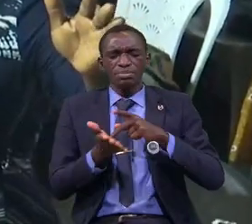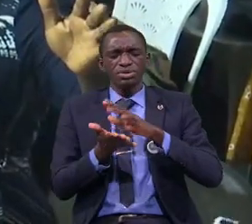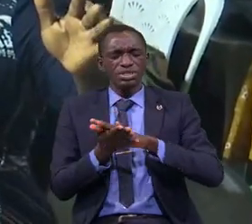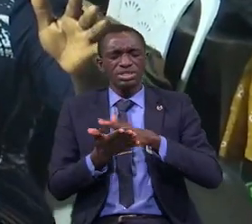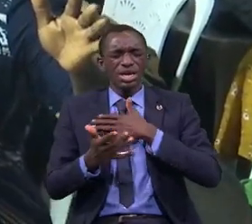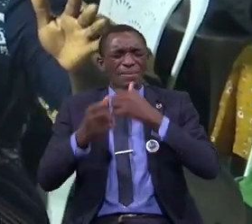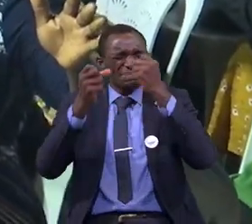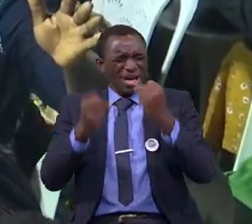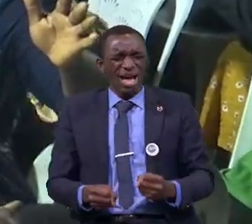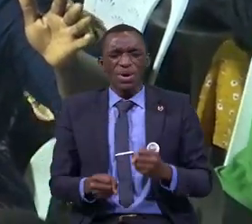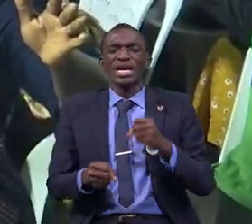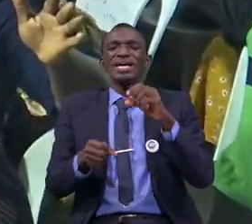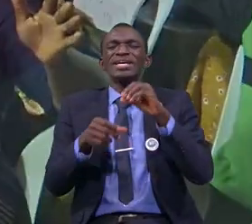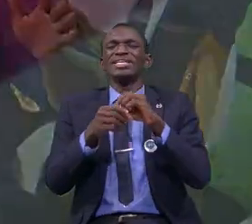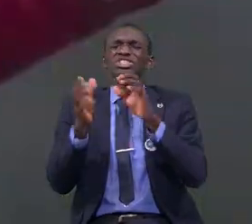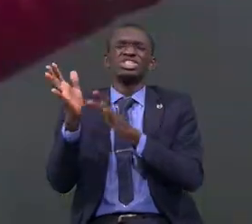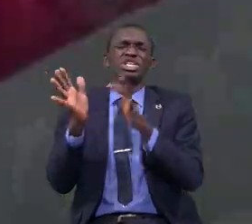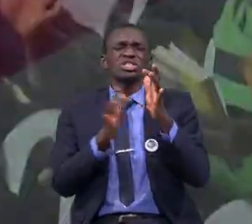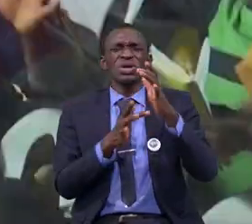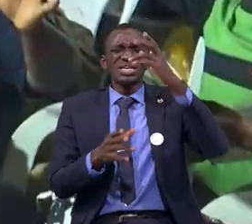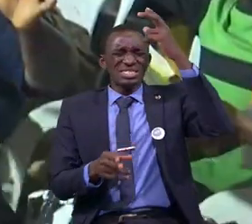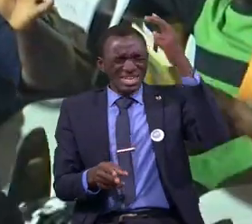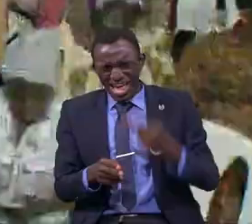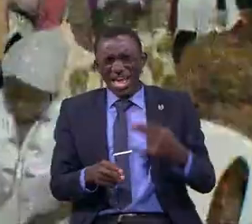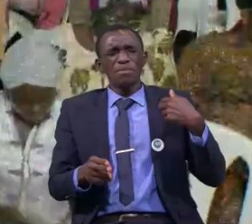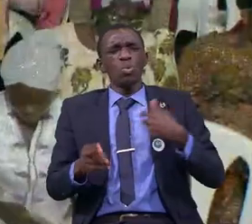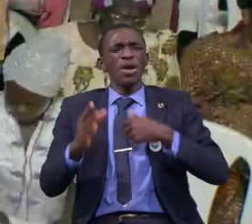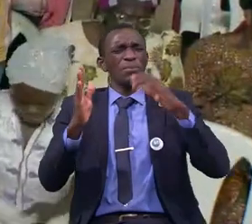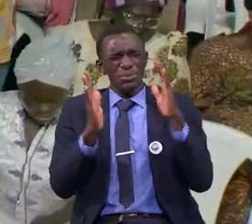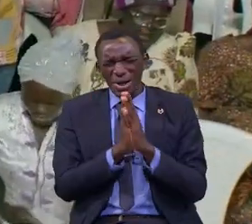In Jesus' name we pray.